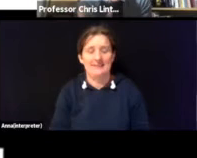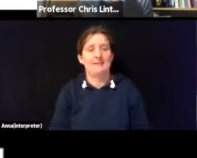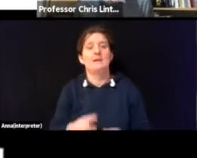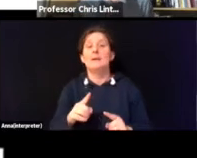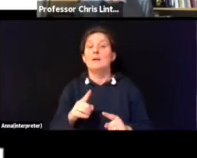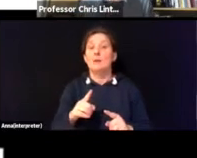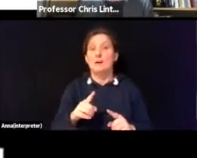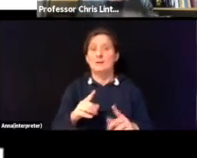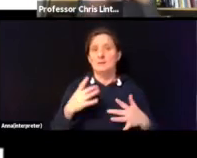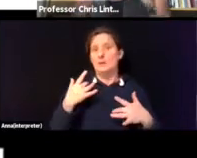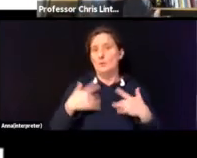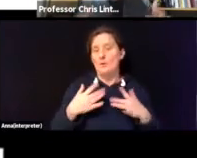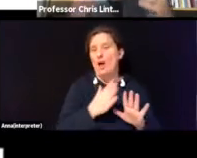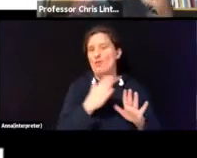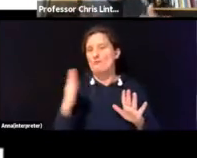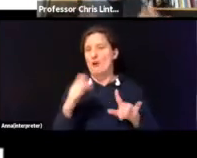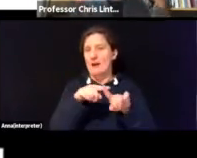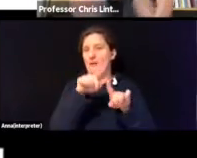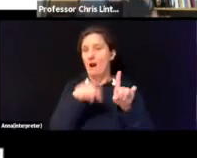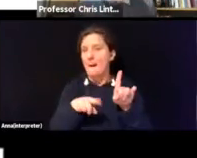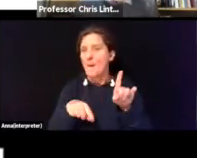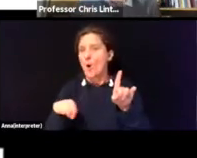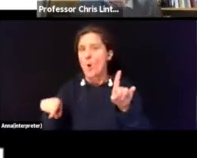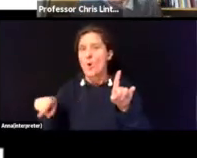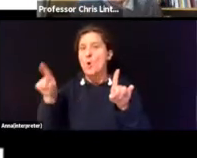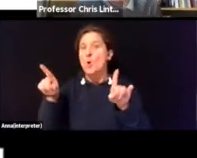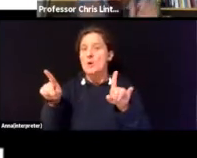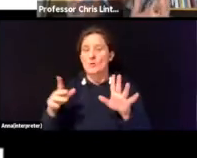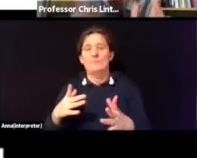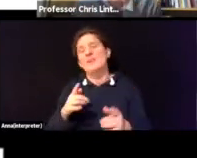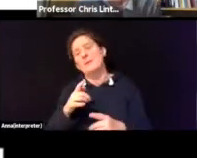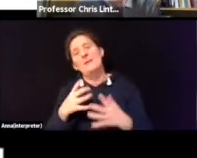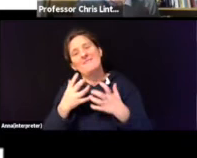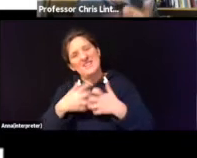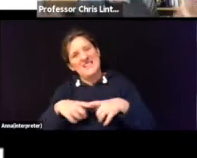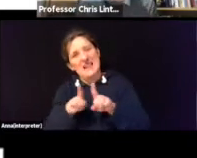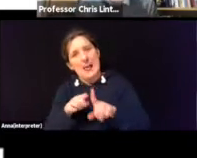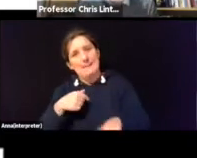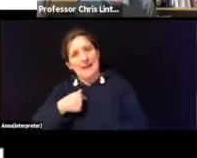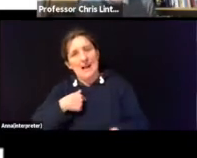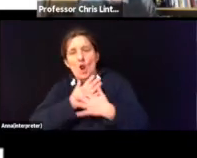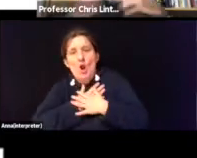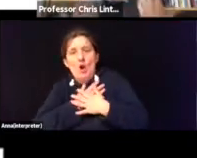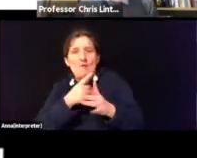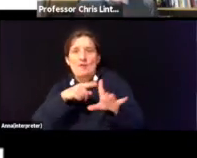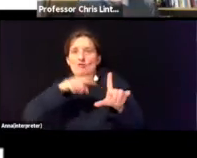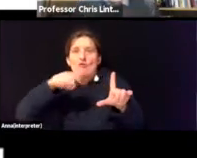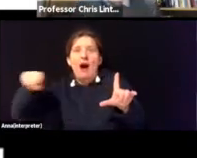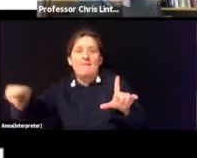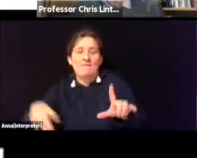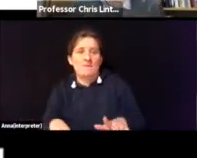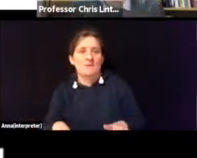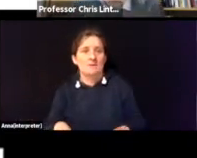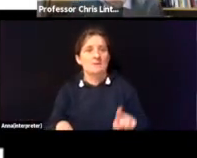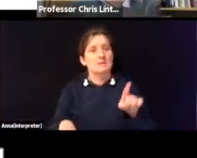the really beautiful thing. Physicists like me love graphs. So I think the graph is the beautiful thing here. And all this is a graph